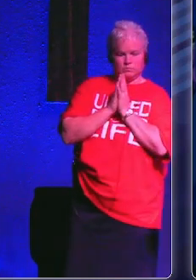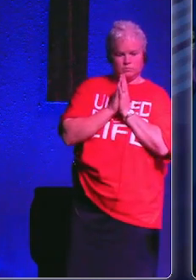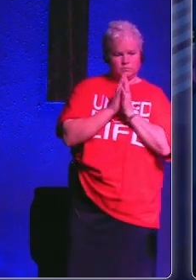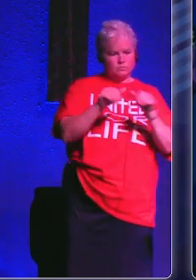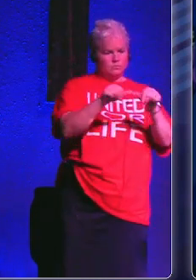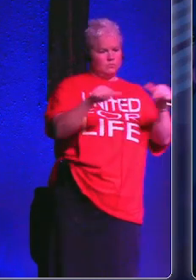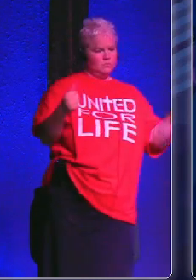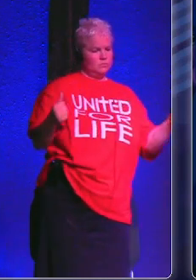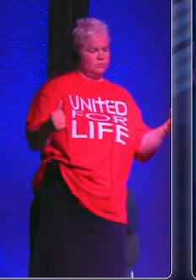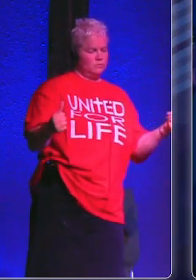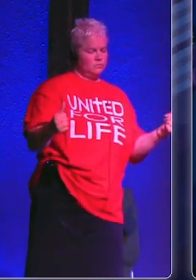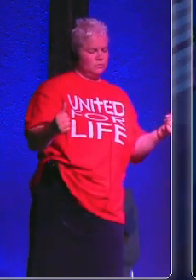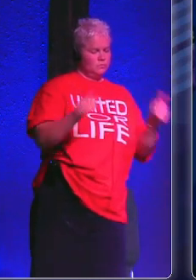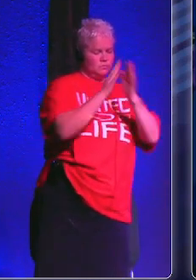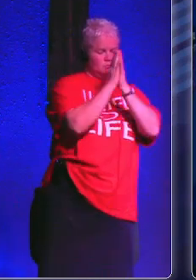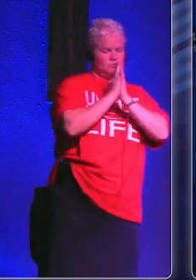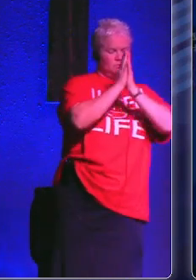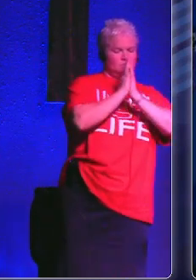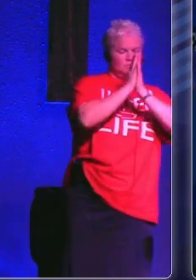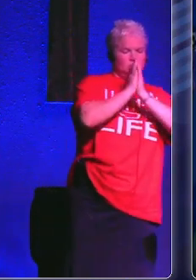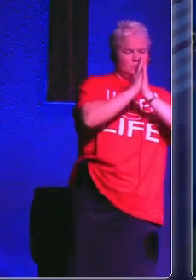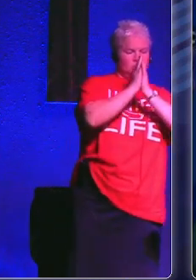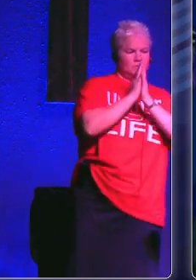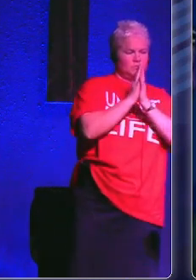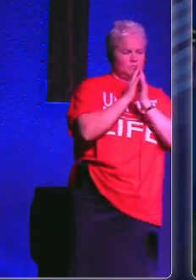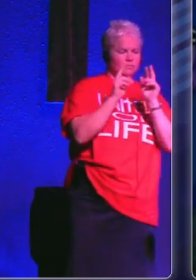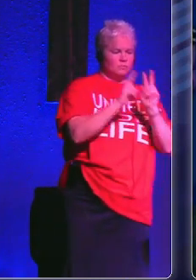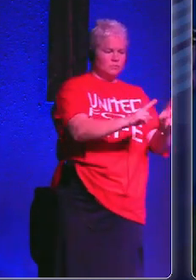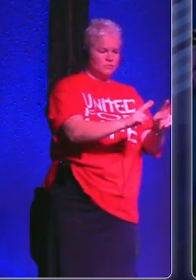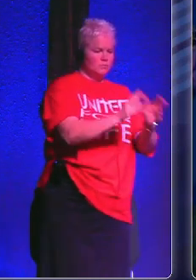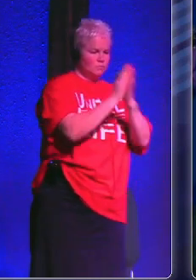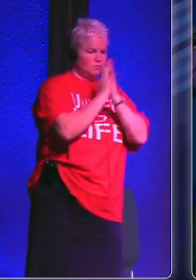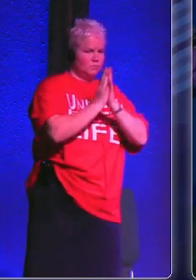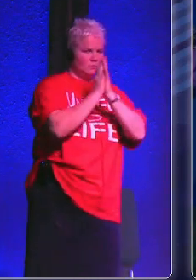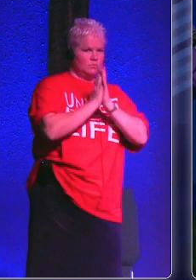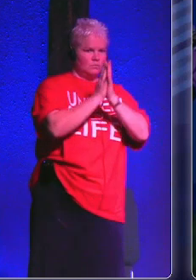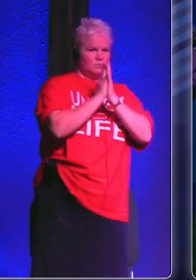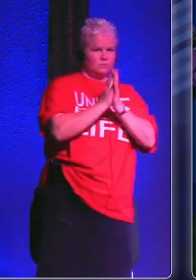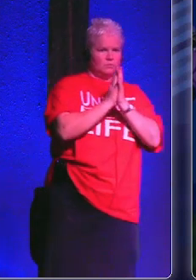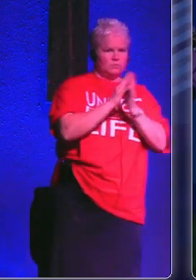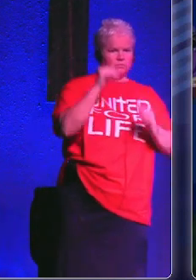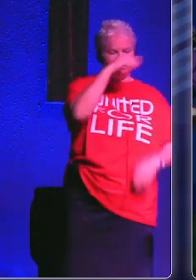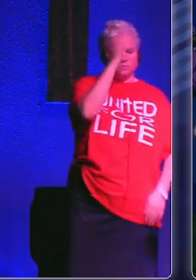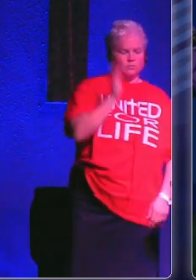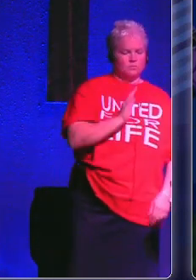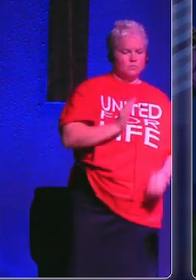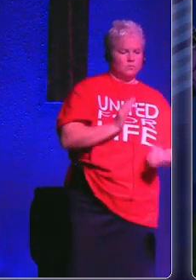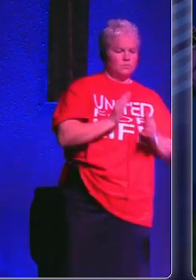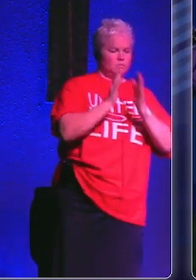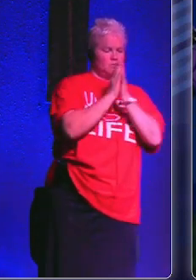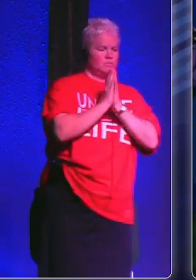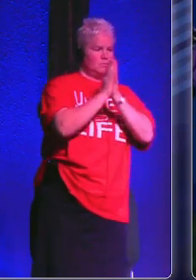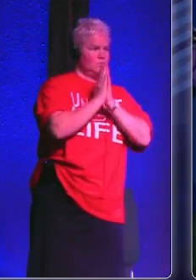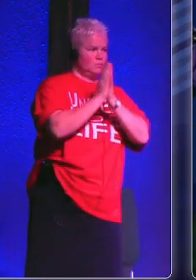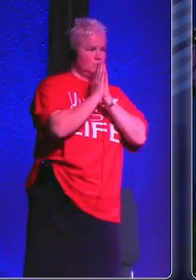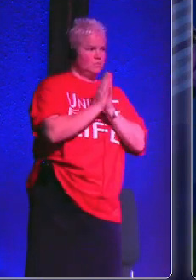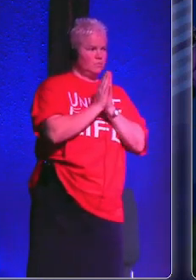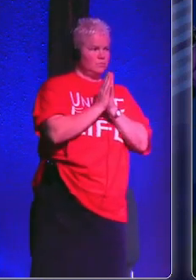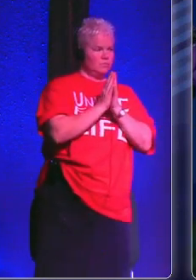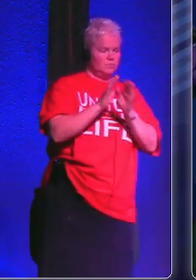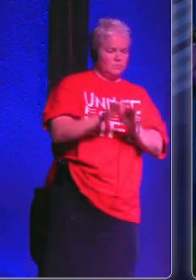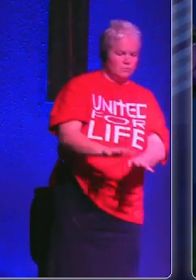and then we're going to open these altars. We're going to worship. Man, I'd invite you to worship like you've never worshiped before. Press